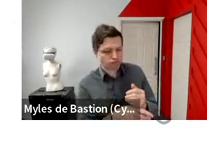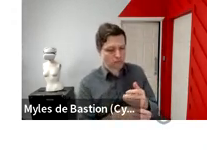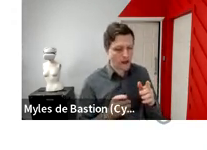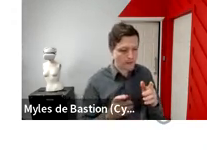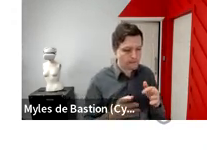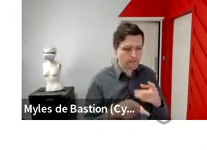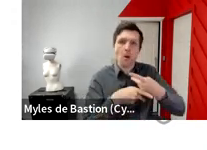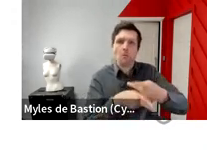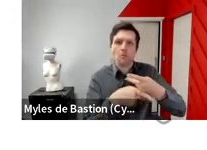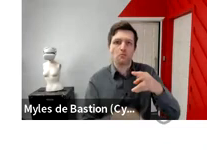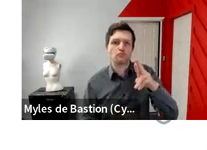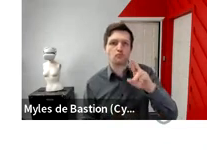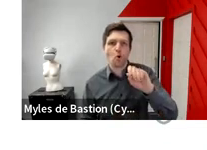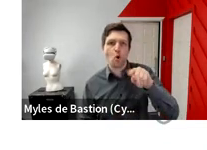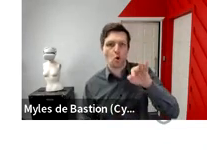For myself,